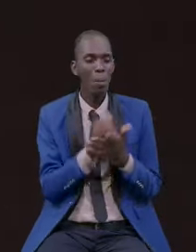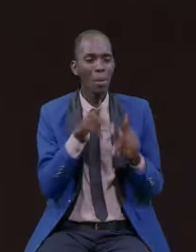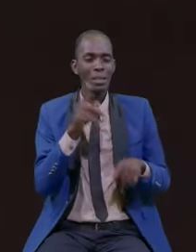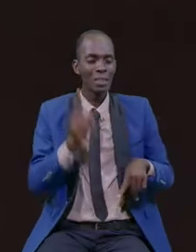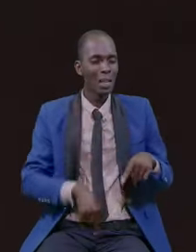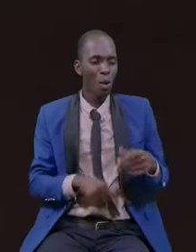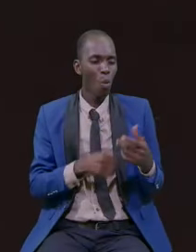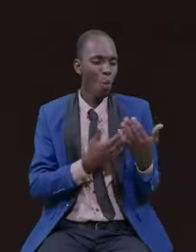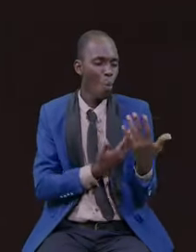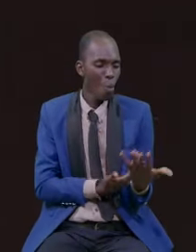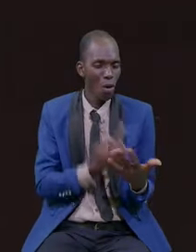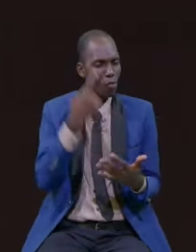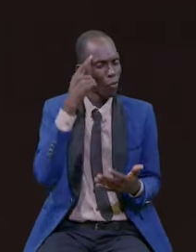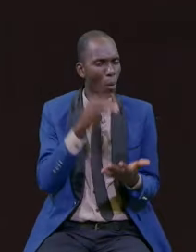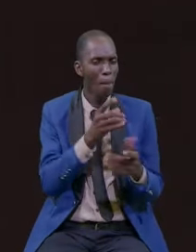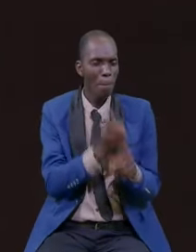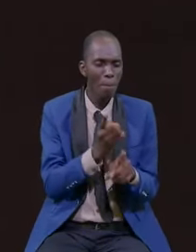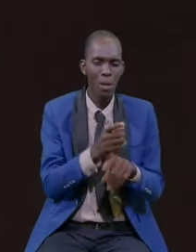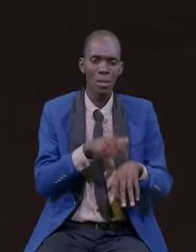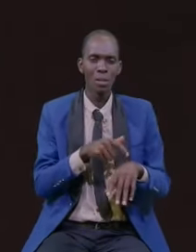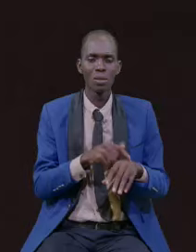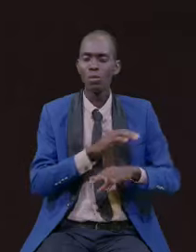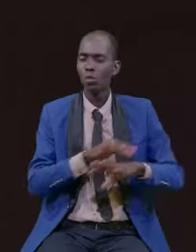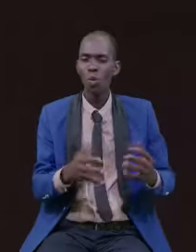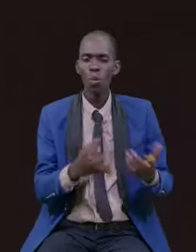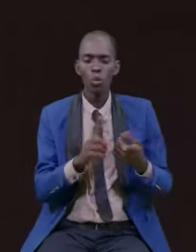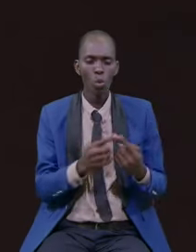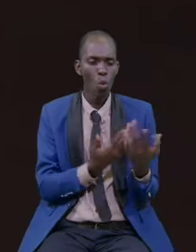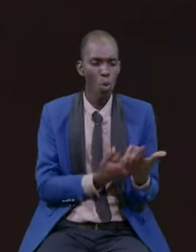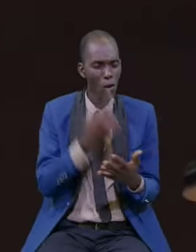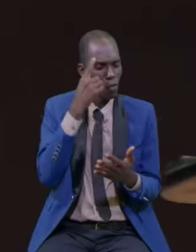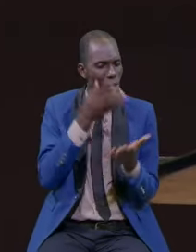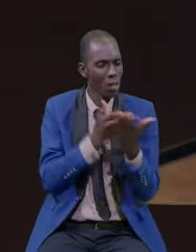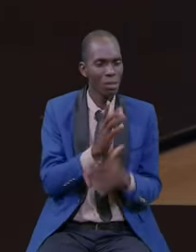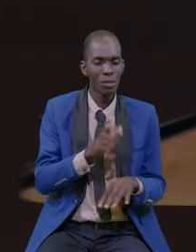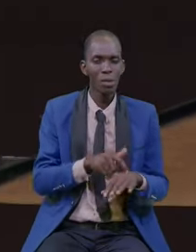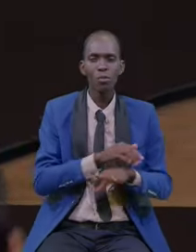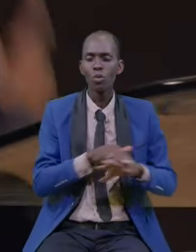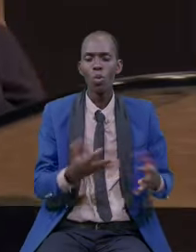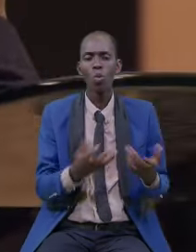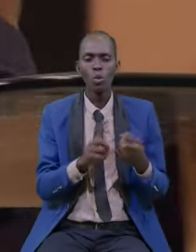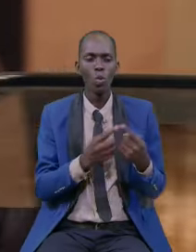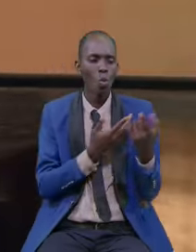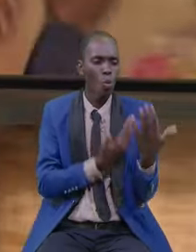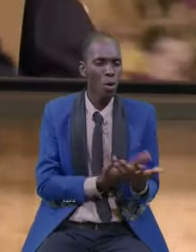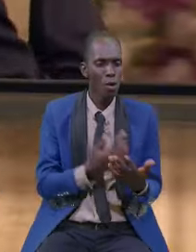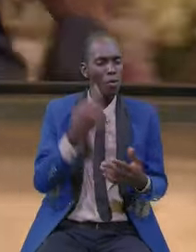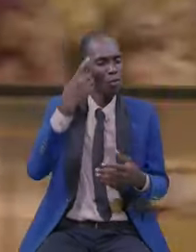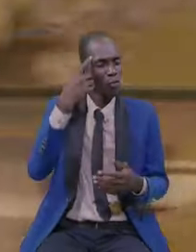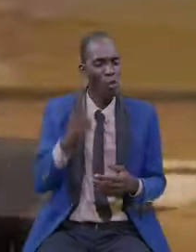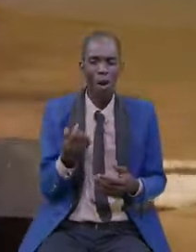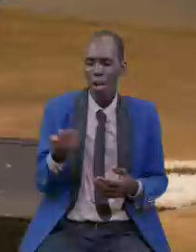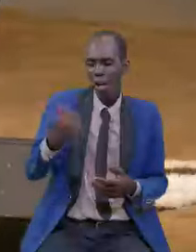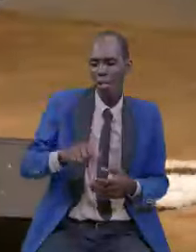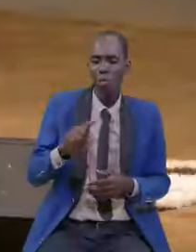He does not want to wait for anybody. He does not even want to wait for God. He must